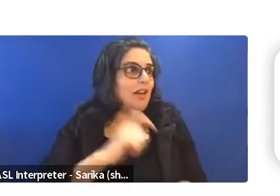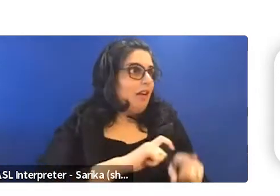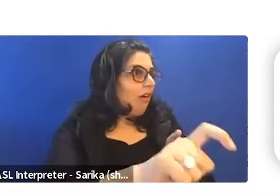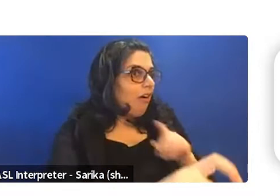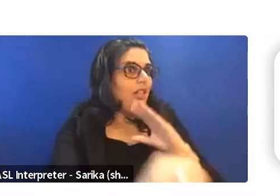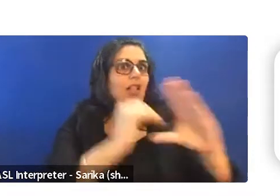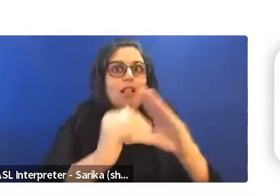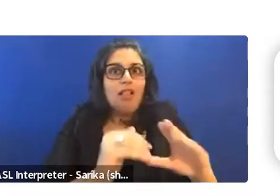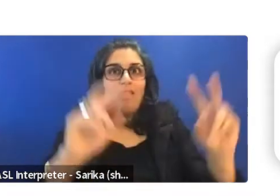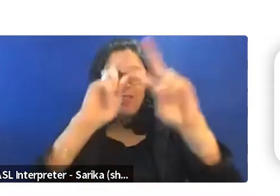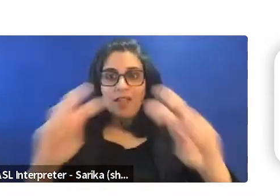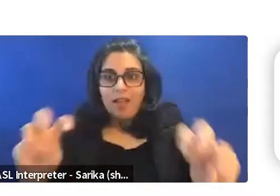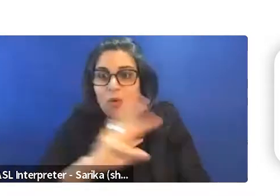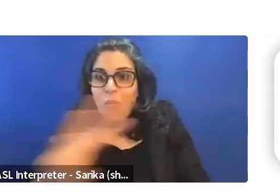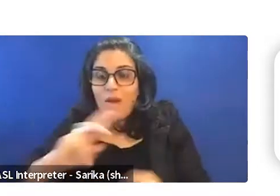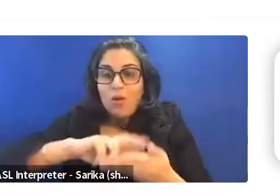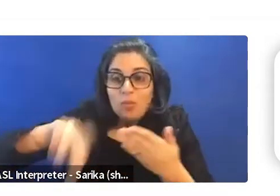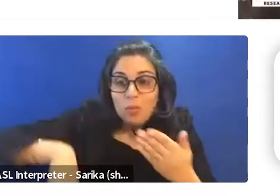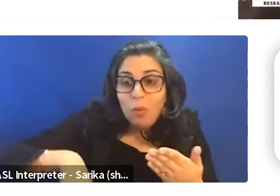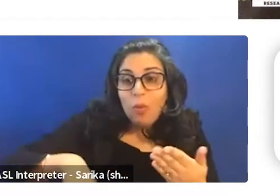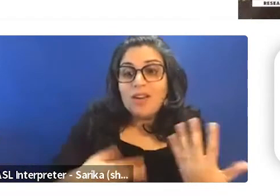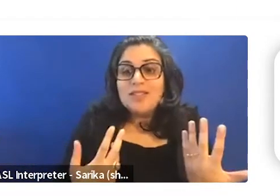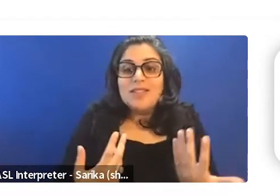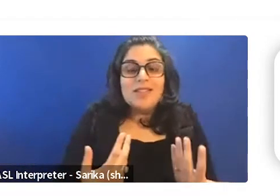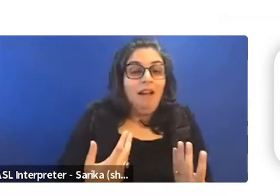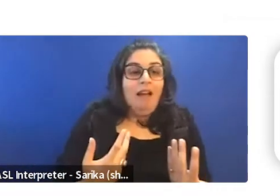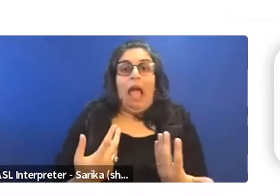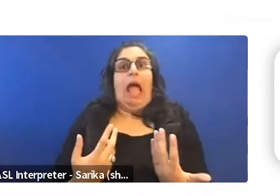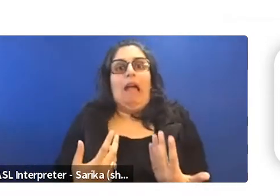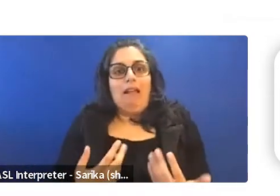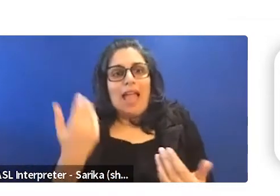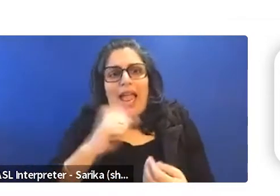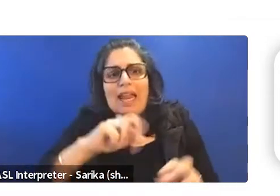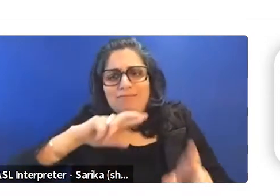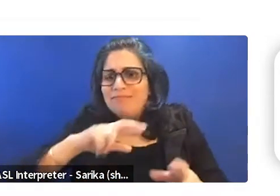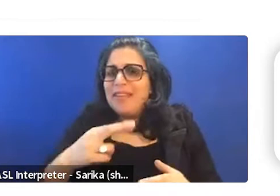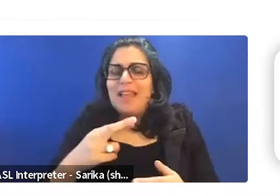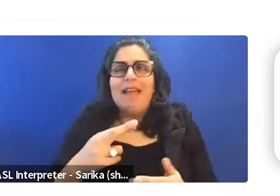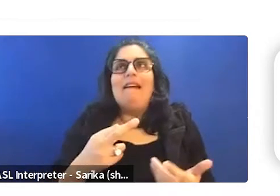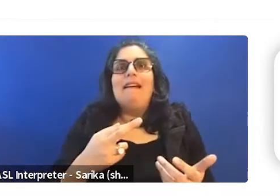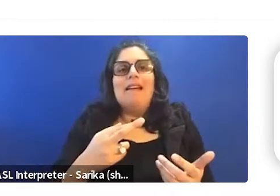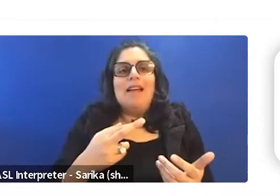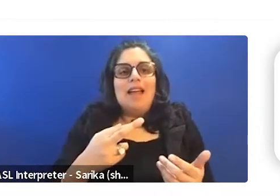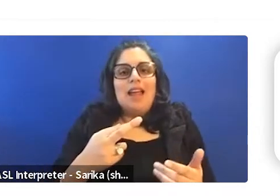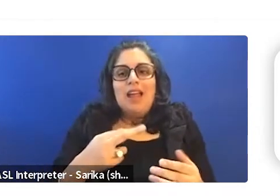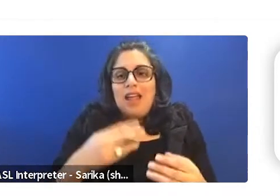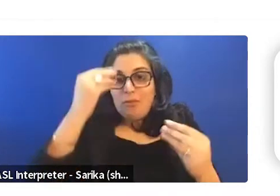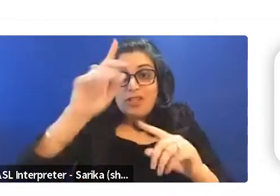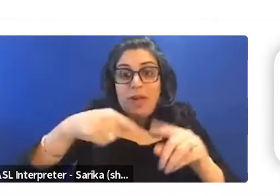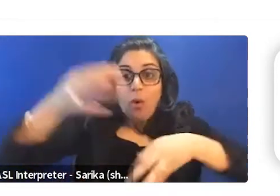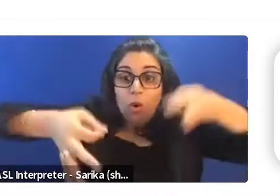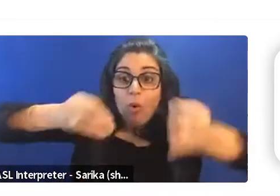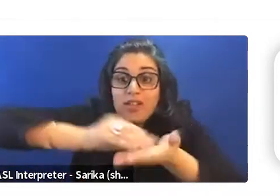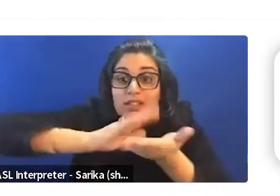at their website, I looked at reports, if there were any information about maybe court documents or anything